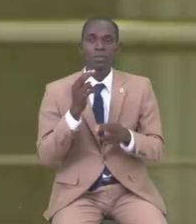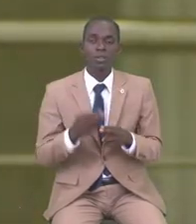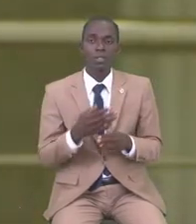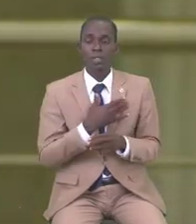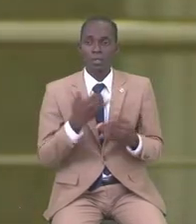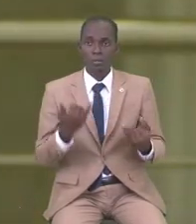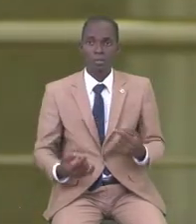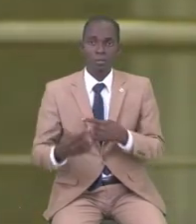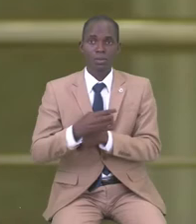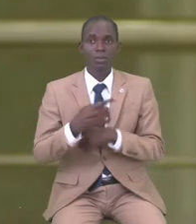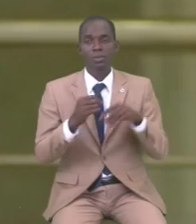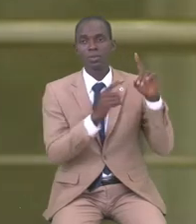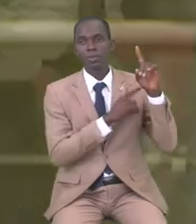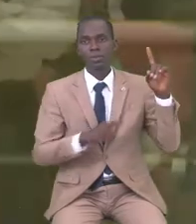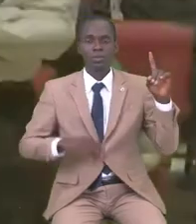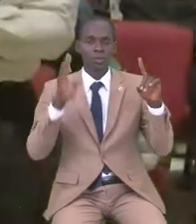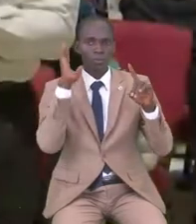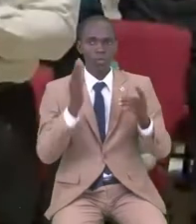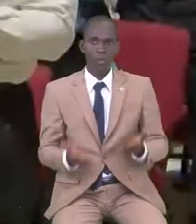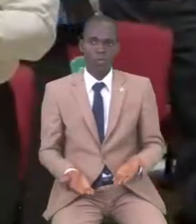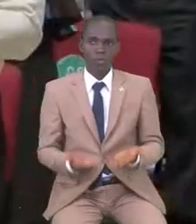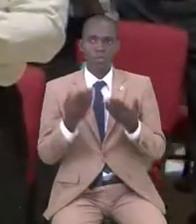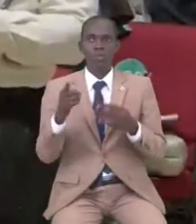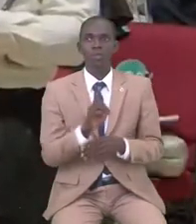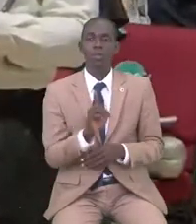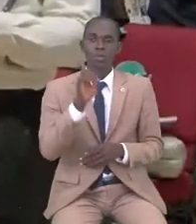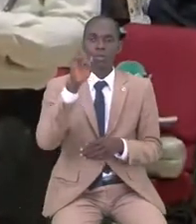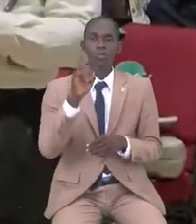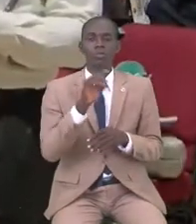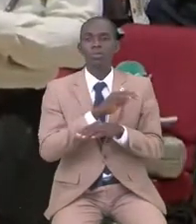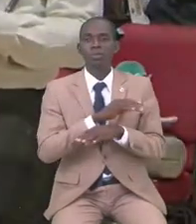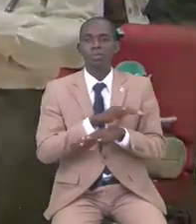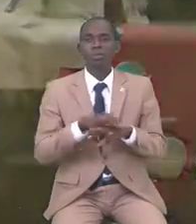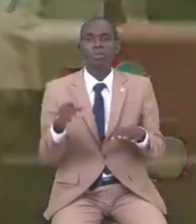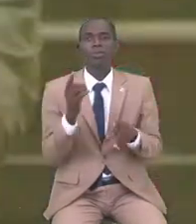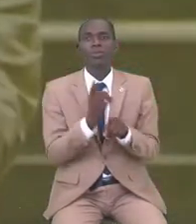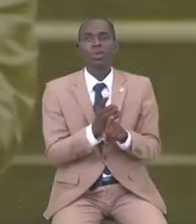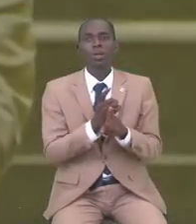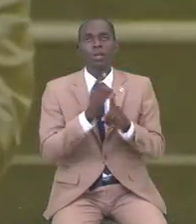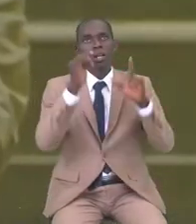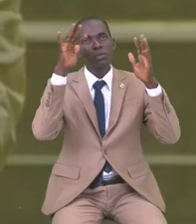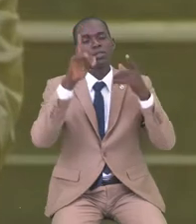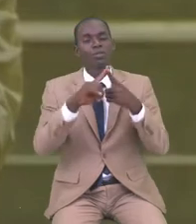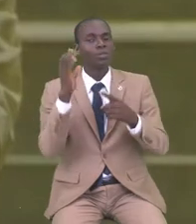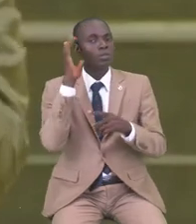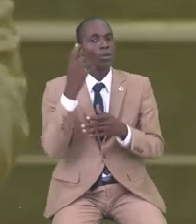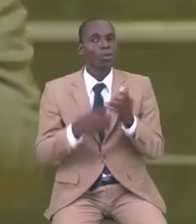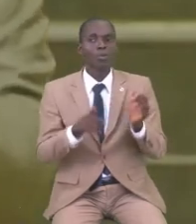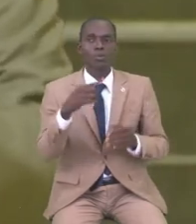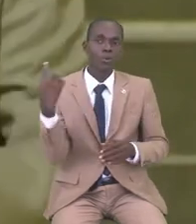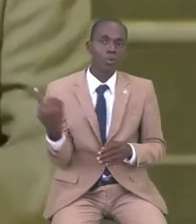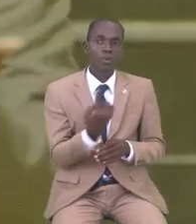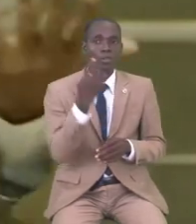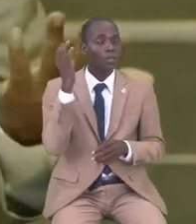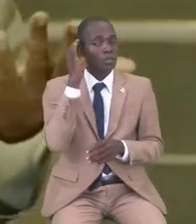Lord will raise you up. Amen. Don't expect to hear what you have always heard.